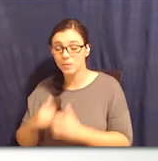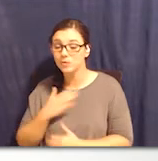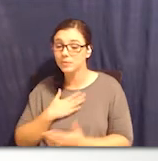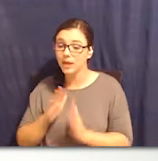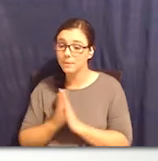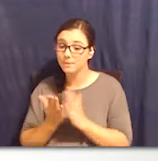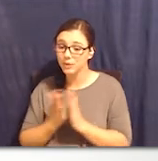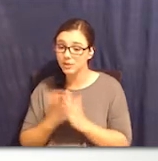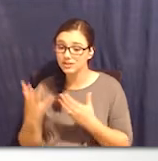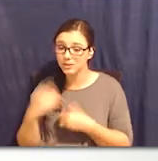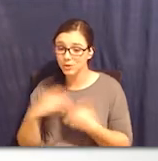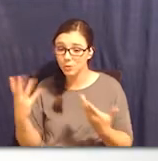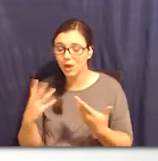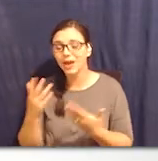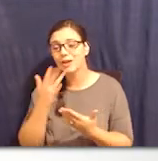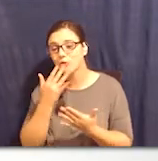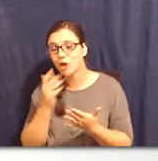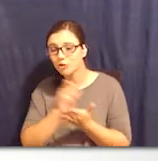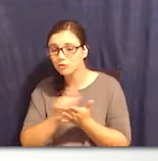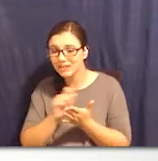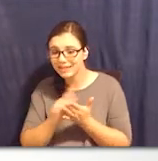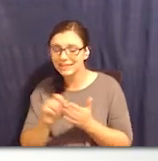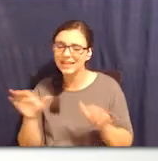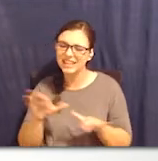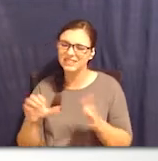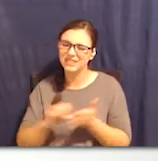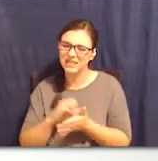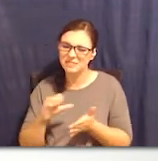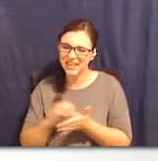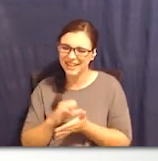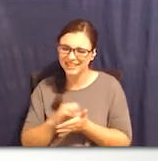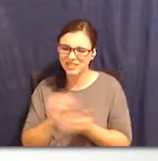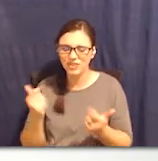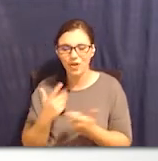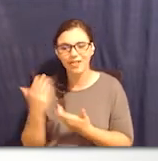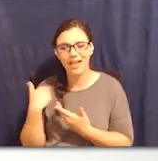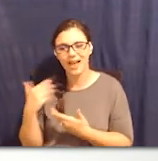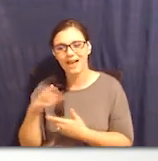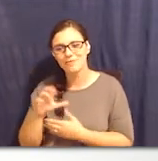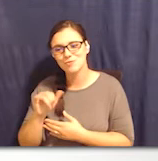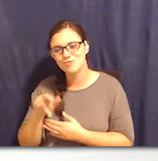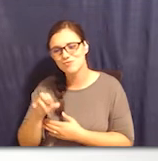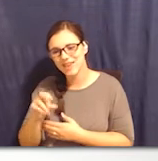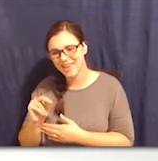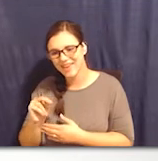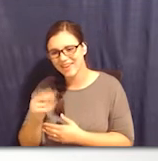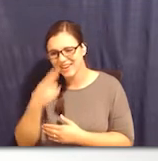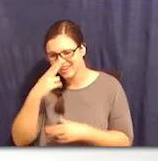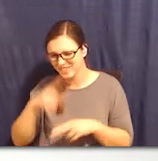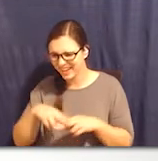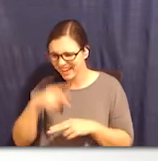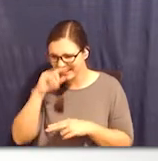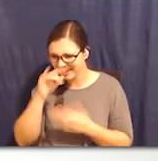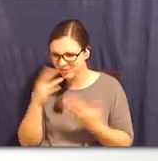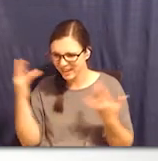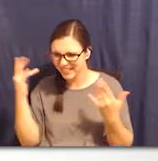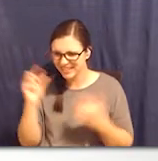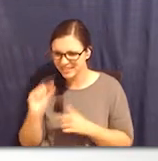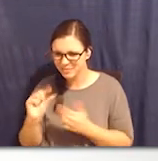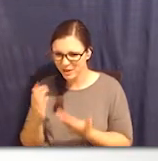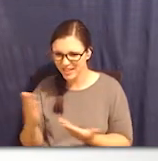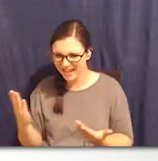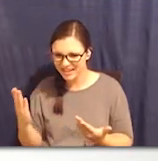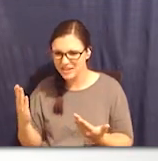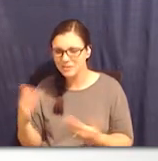www.larissagmusic.info. And most of my books include coloring and activity pages, and each book comes with a pack of crayons and a